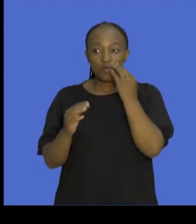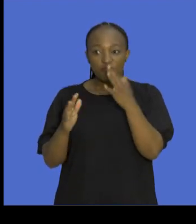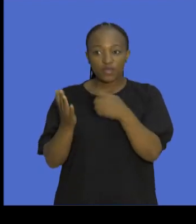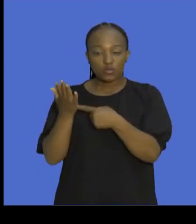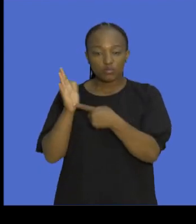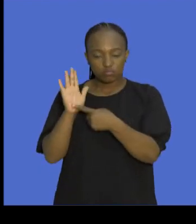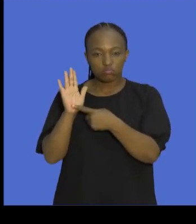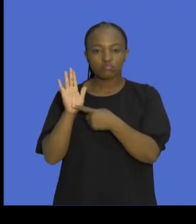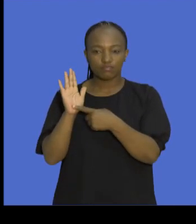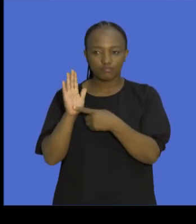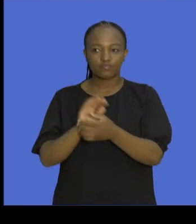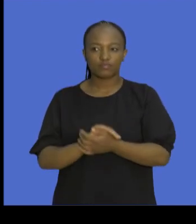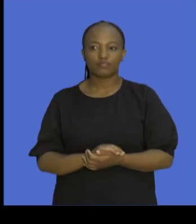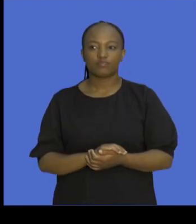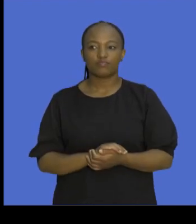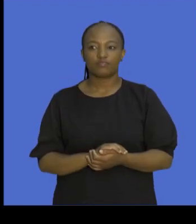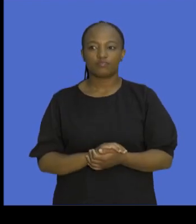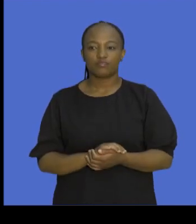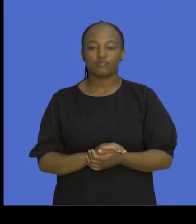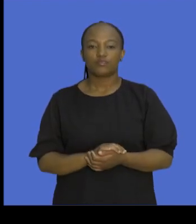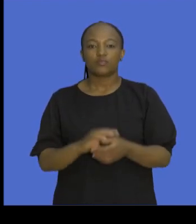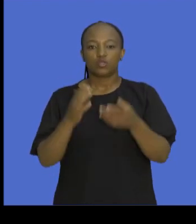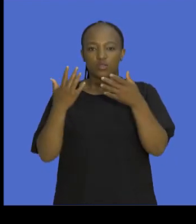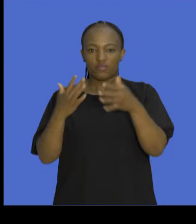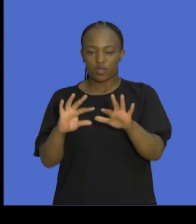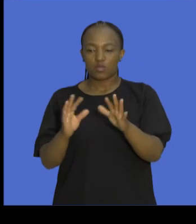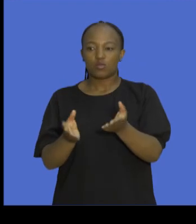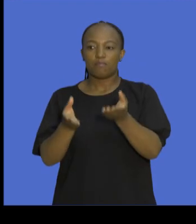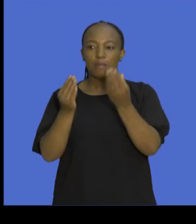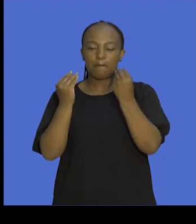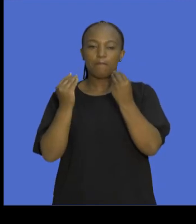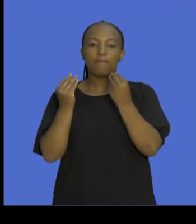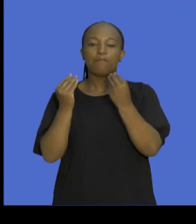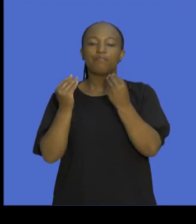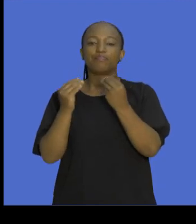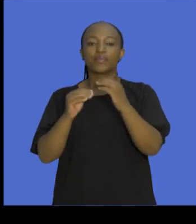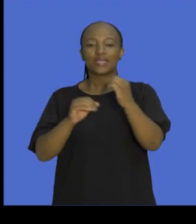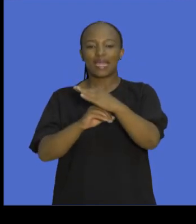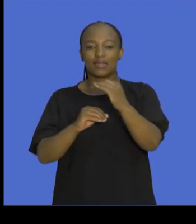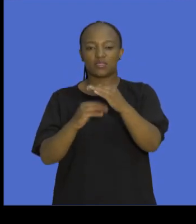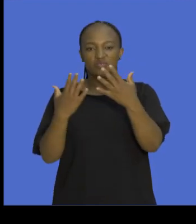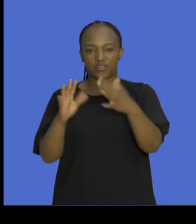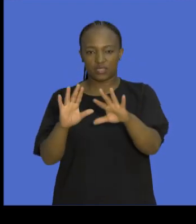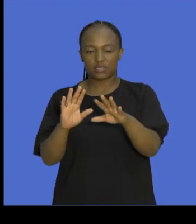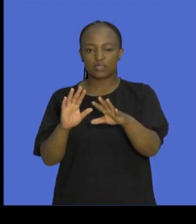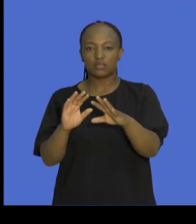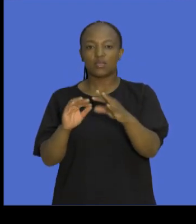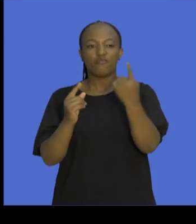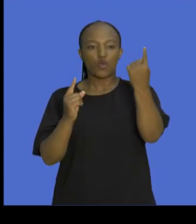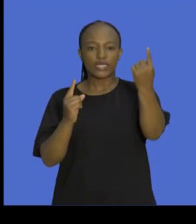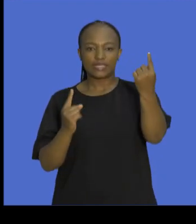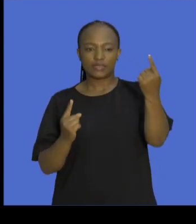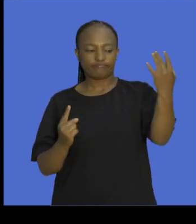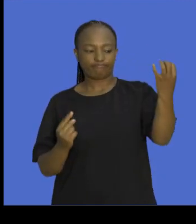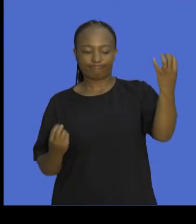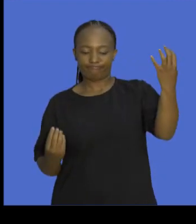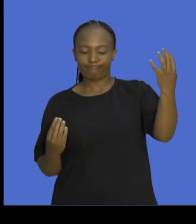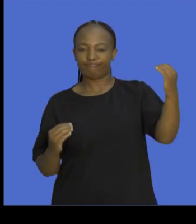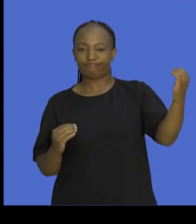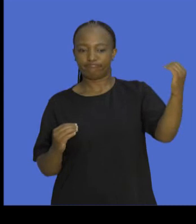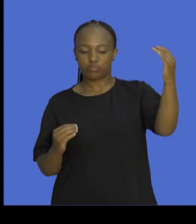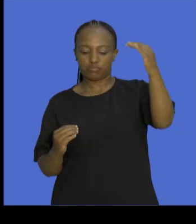data that we managed to obtain, okay? So we've also managed to measure the current, okay, from that goes through each one